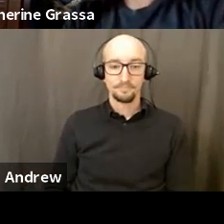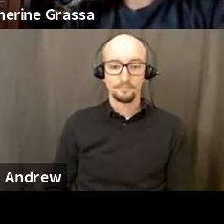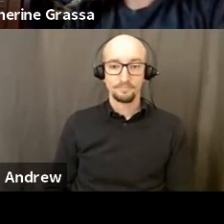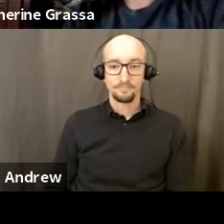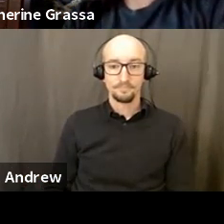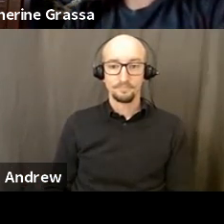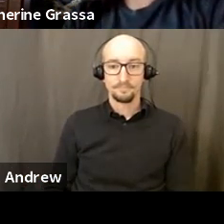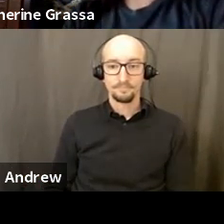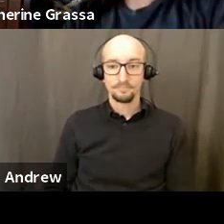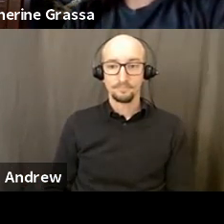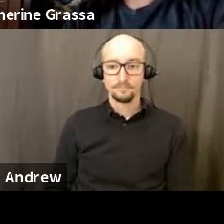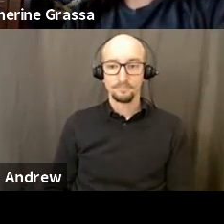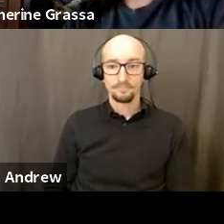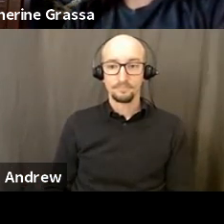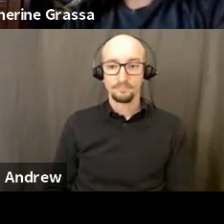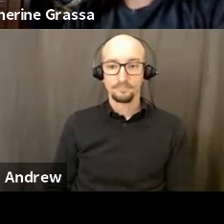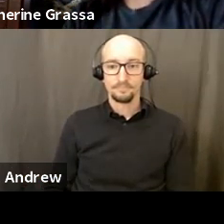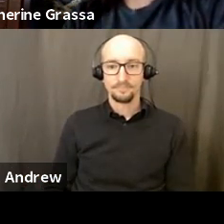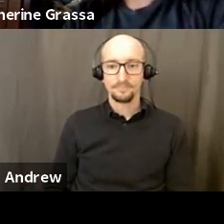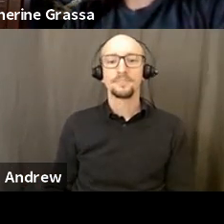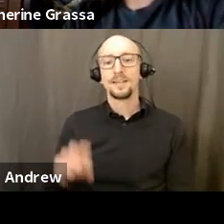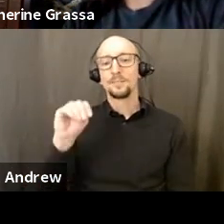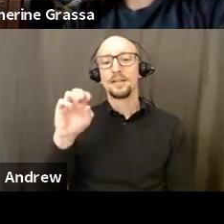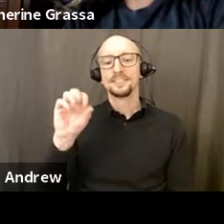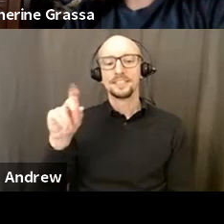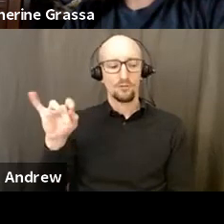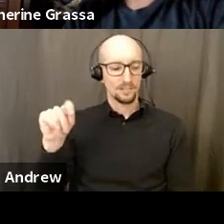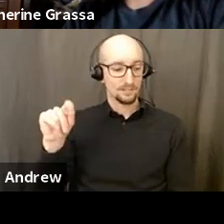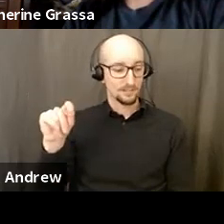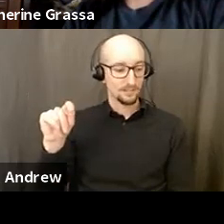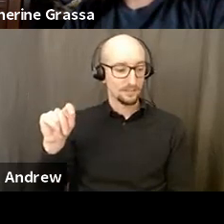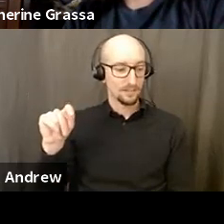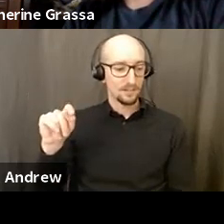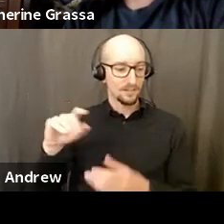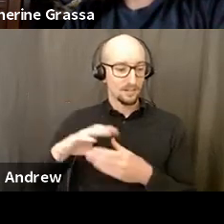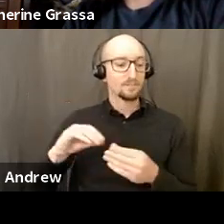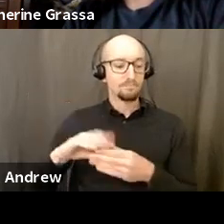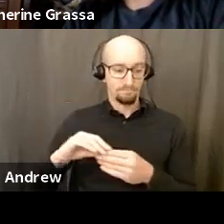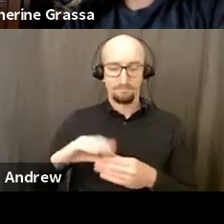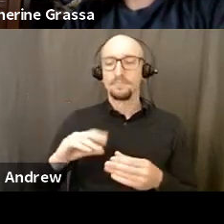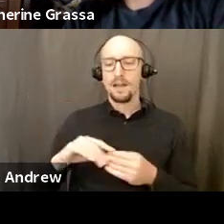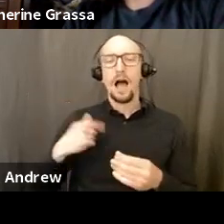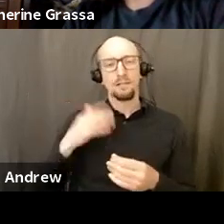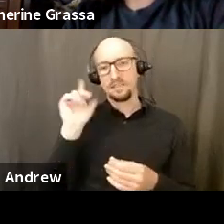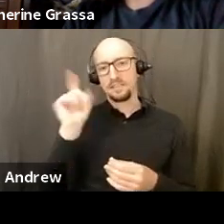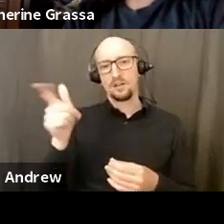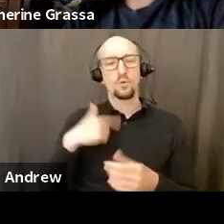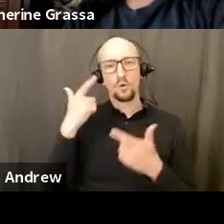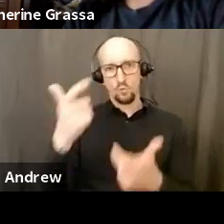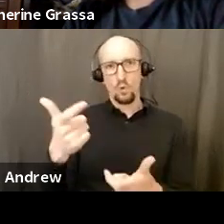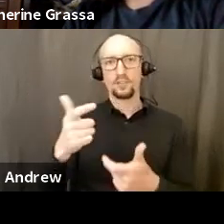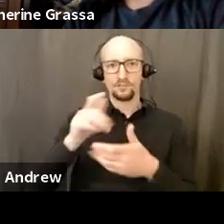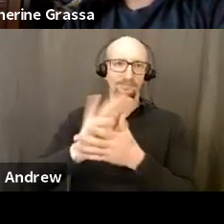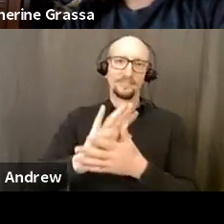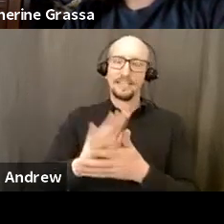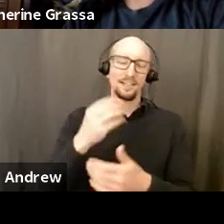Perhaps I will definitely watch the recording and read any and all minutes of this part of the conversation. I am very sorry to have